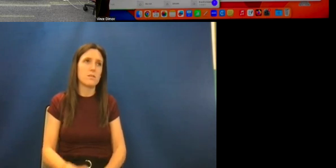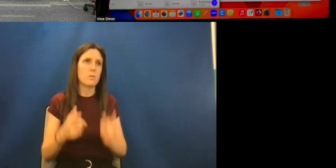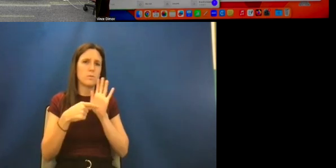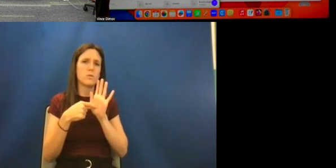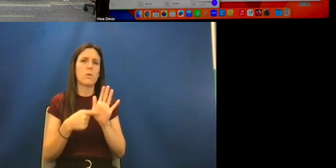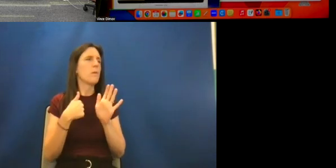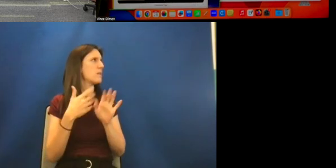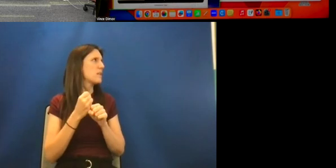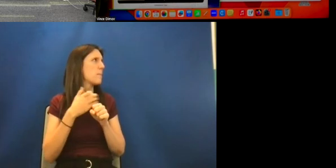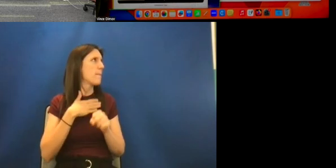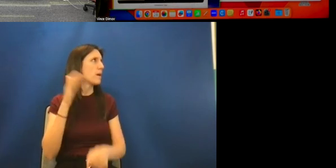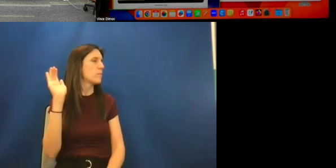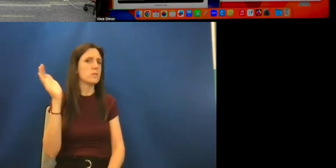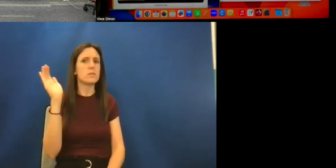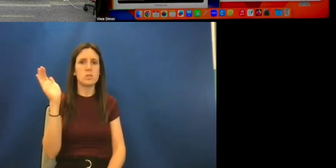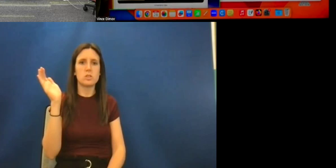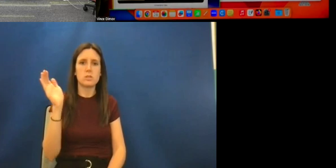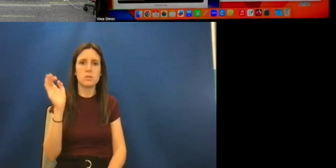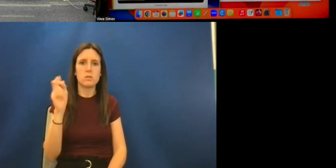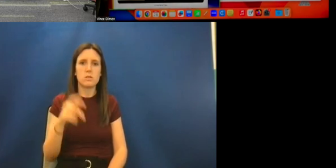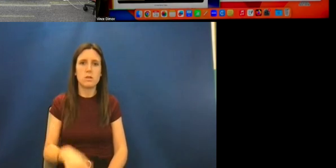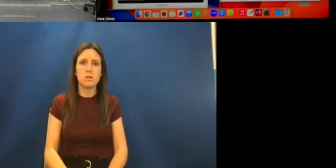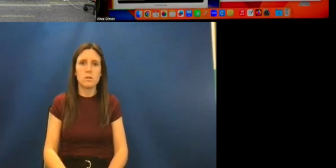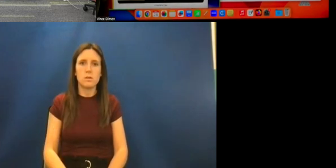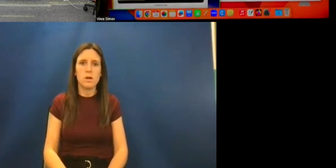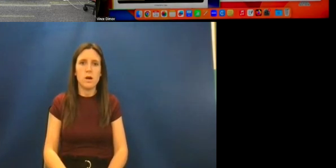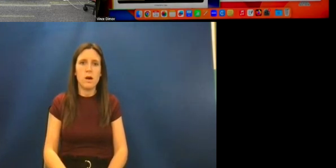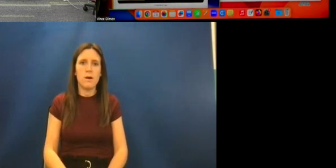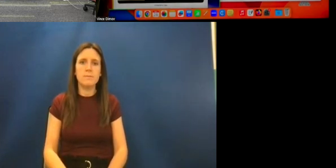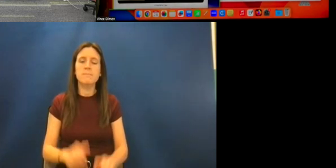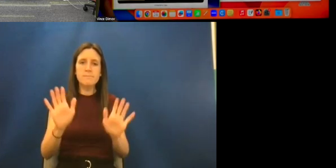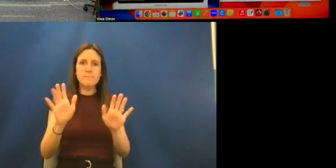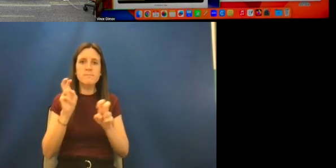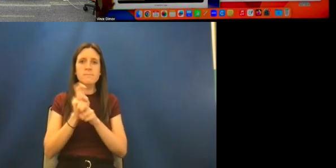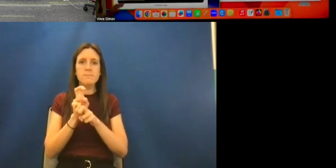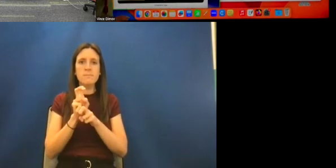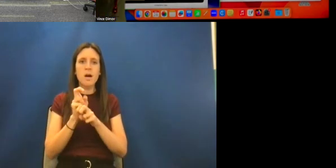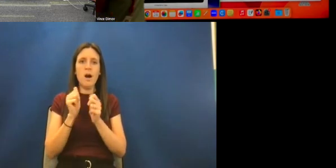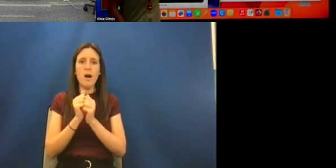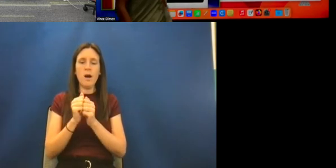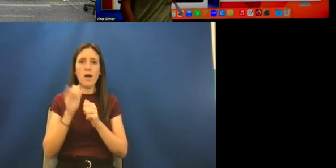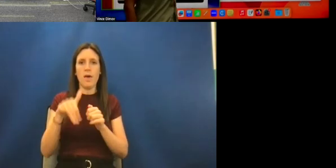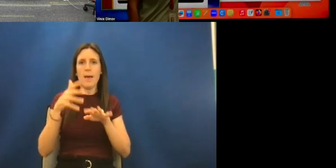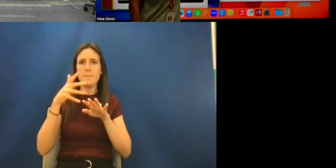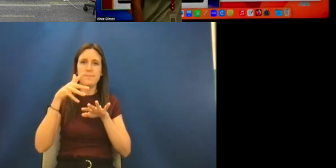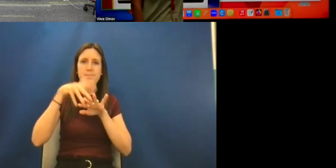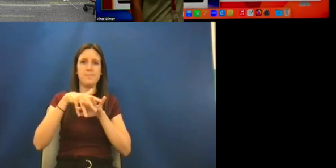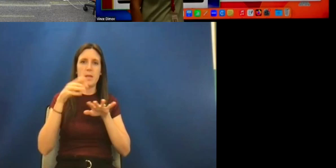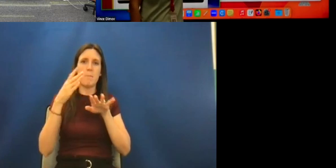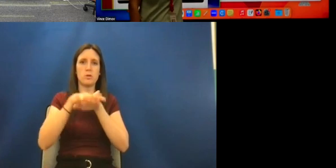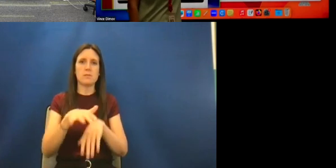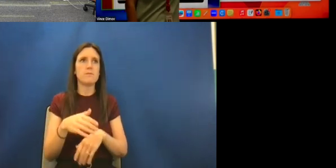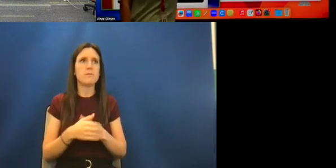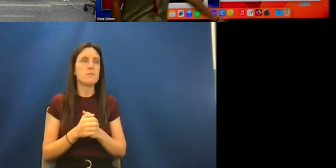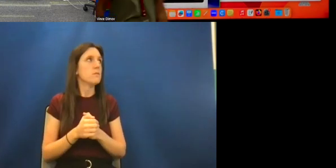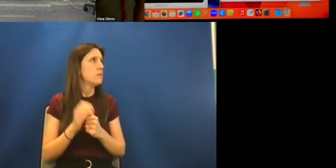go get my presentation that I have. There we go. What you have to do, here's the tricky thing with the immersive. So it does it like this, right? I can't see the